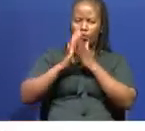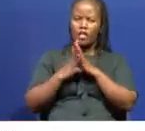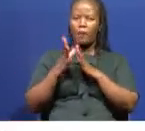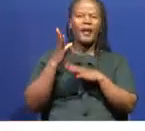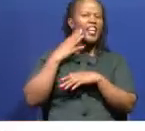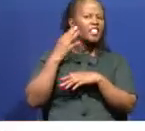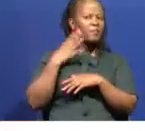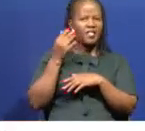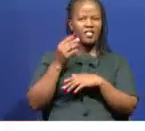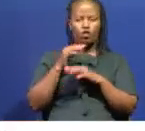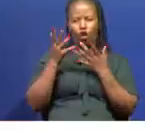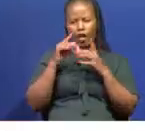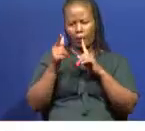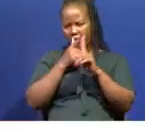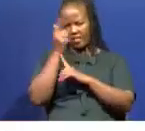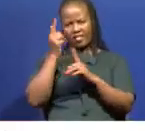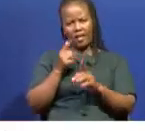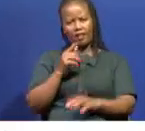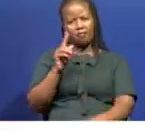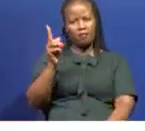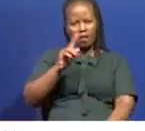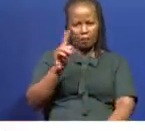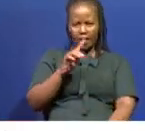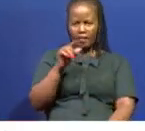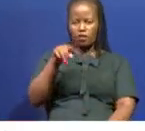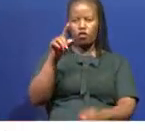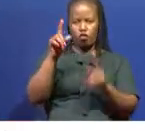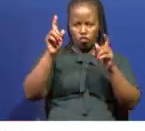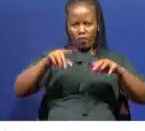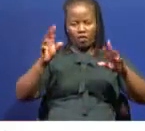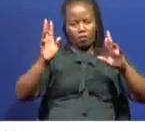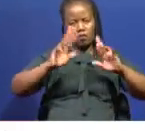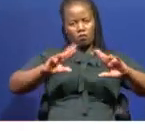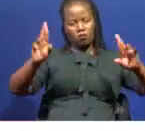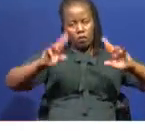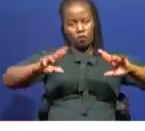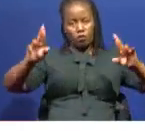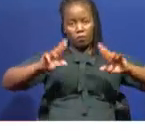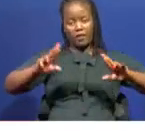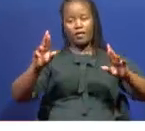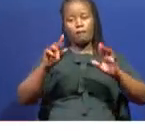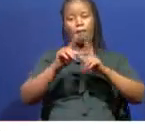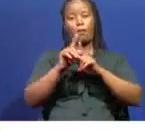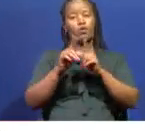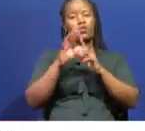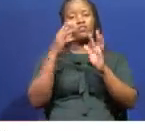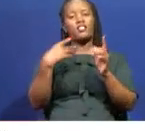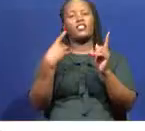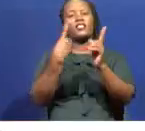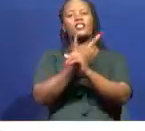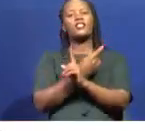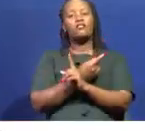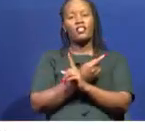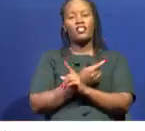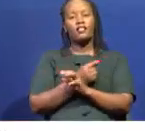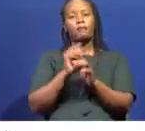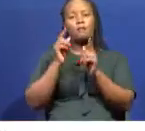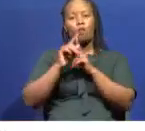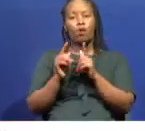a decision that you make that you have to be prepared for. It's very different from when you're amateur. On this other